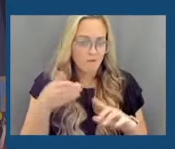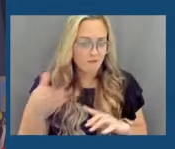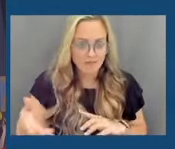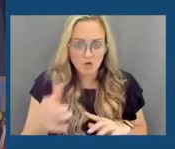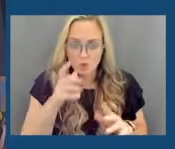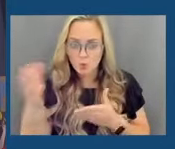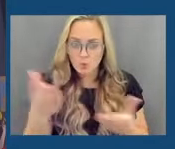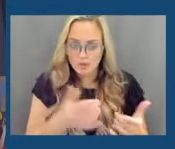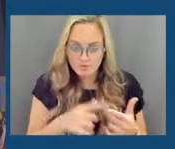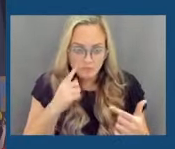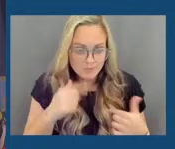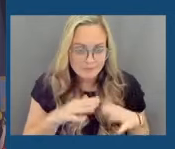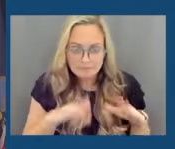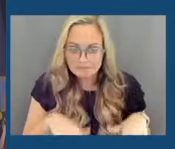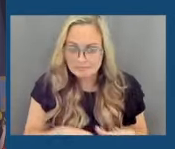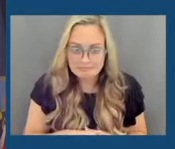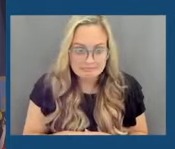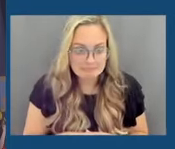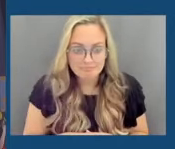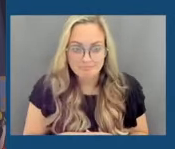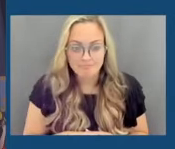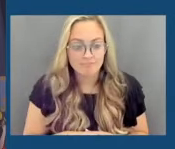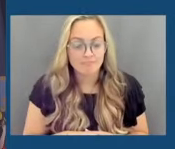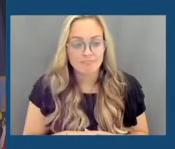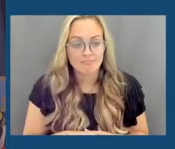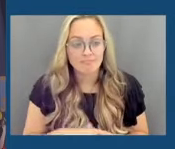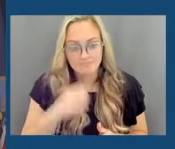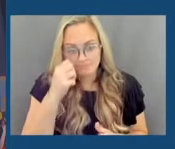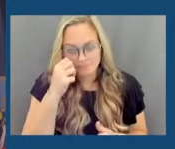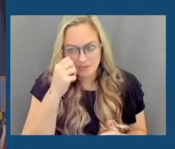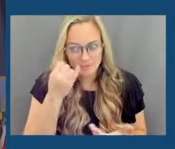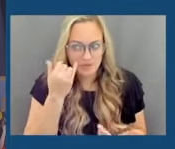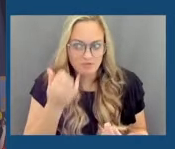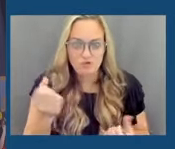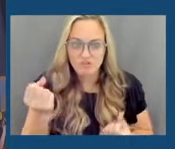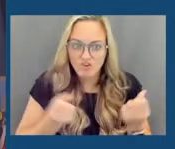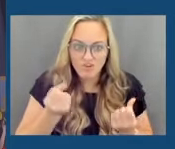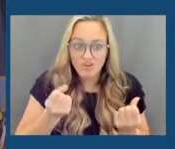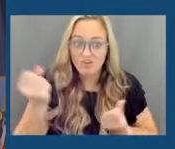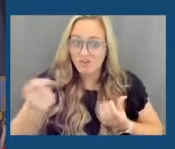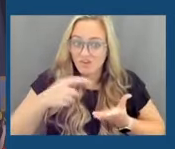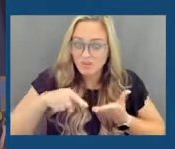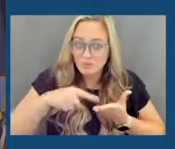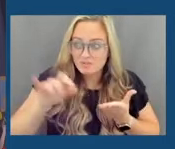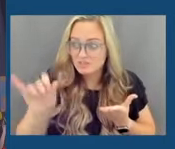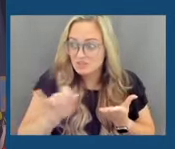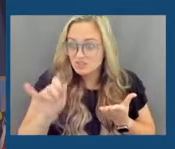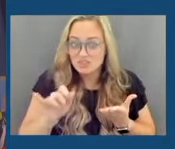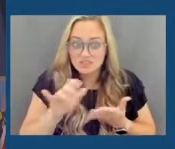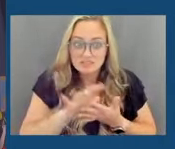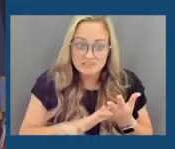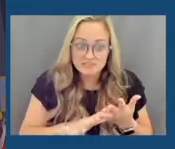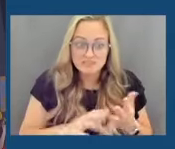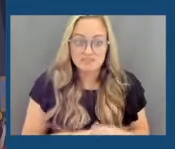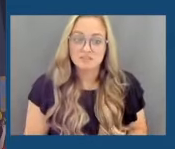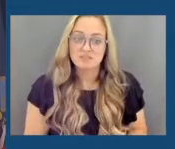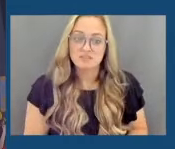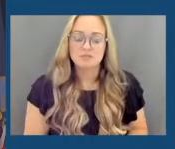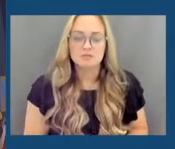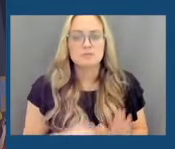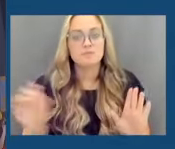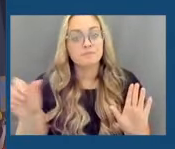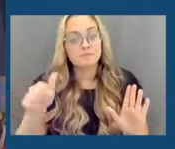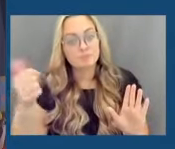for me. Or even just if you have a car payments and the insurance and everything else. So here's the other